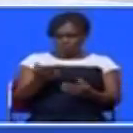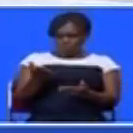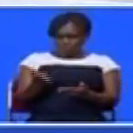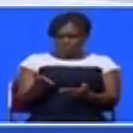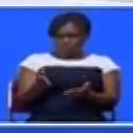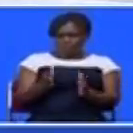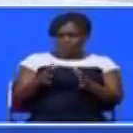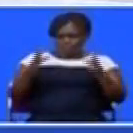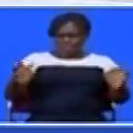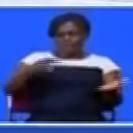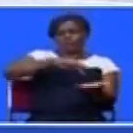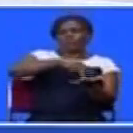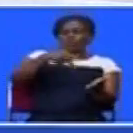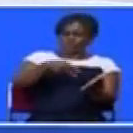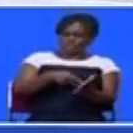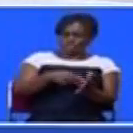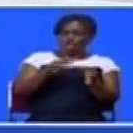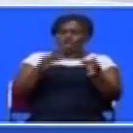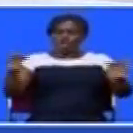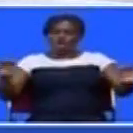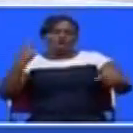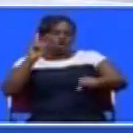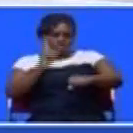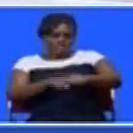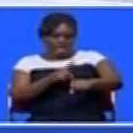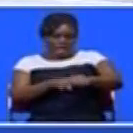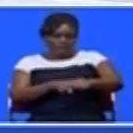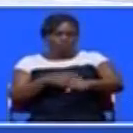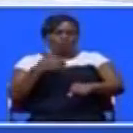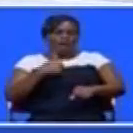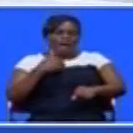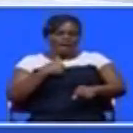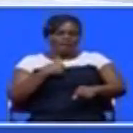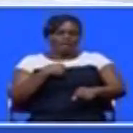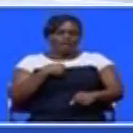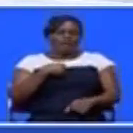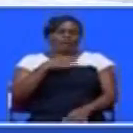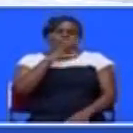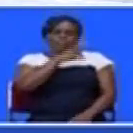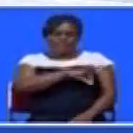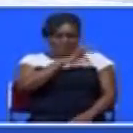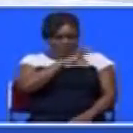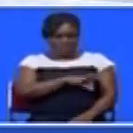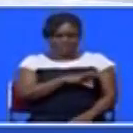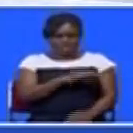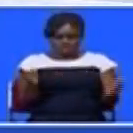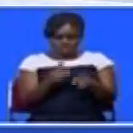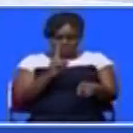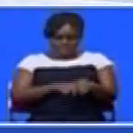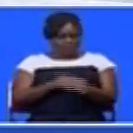large infrastructure projects will take a while to yield dividends. They're not productive in short